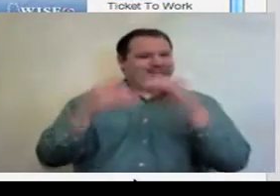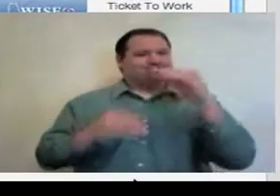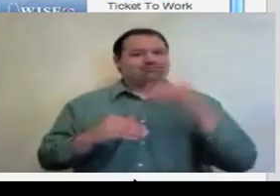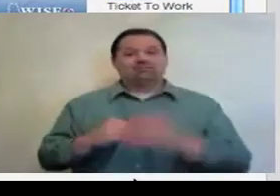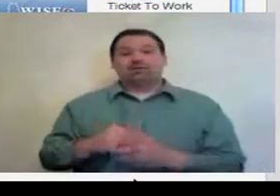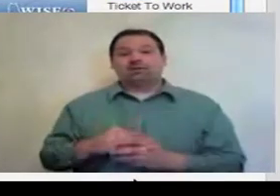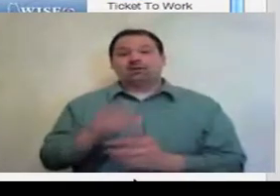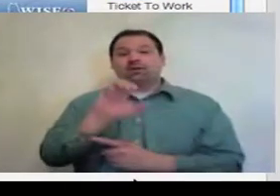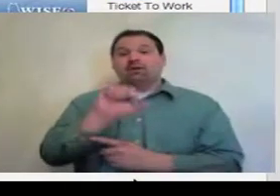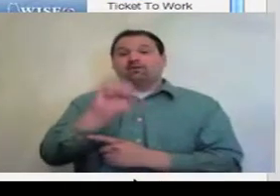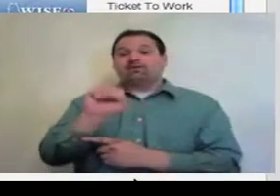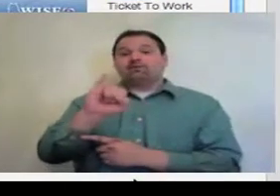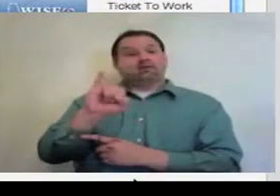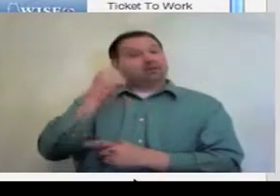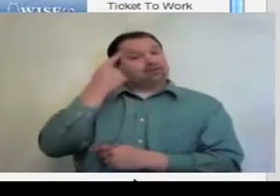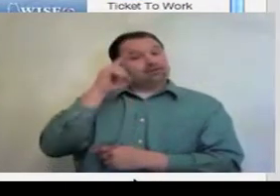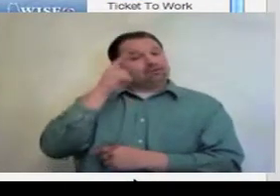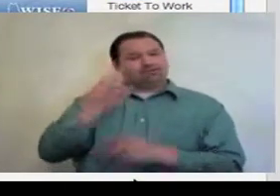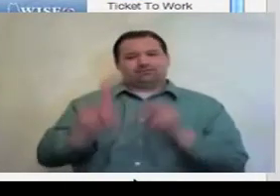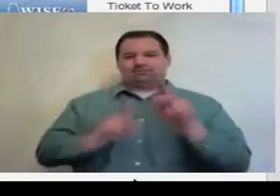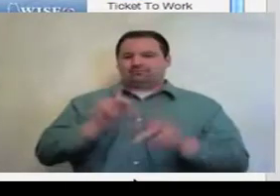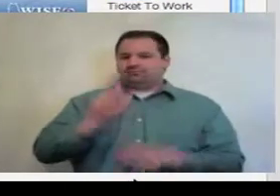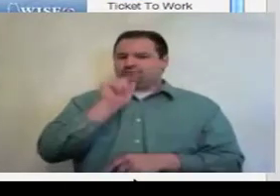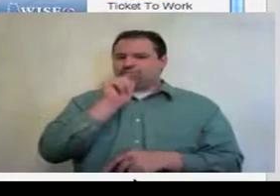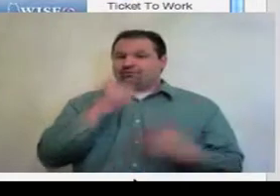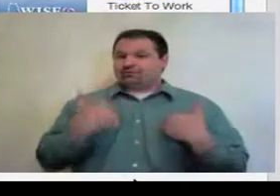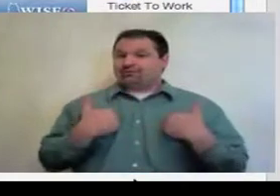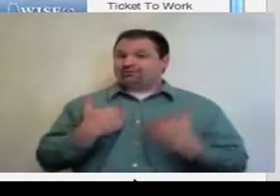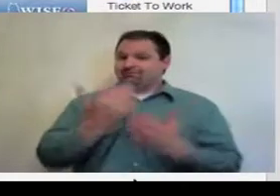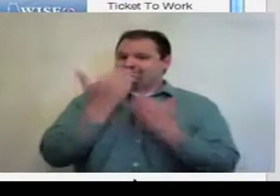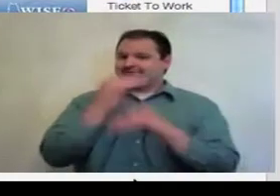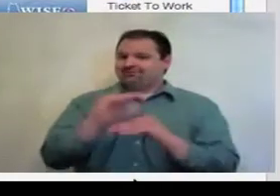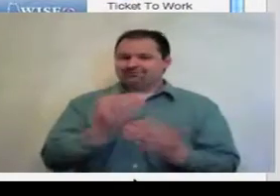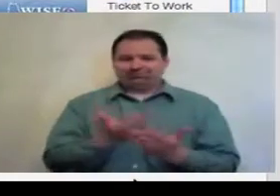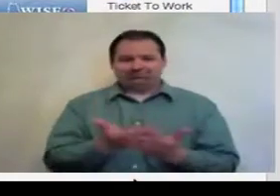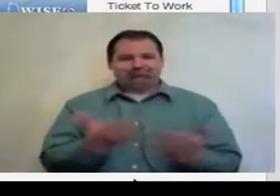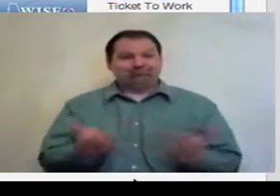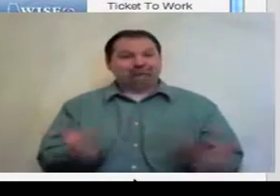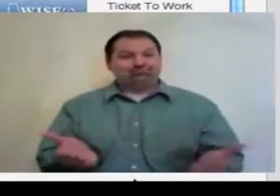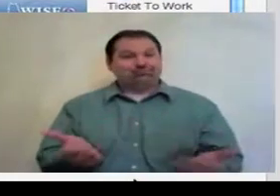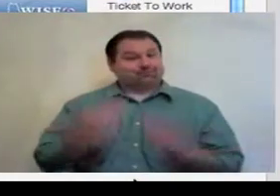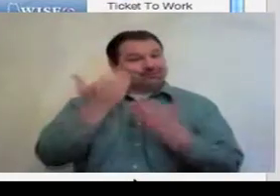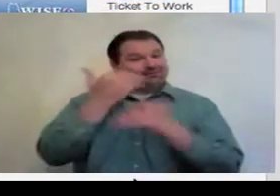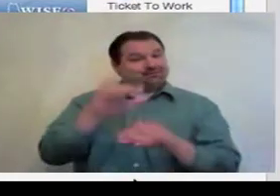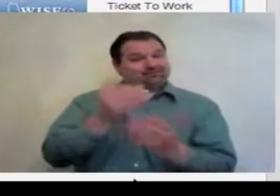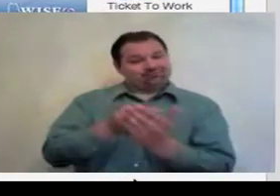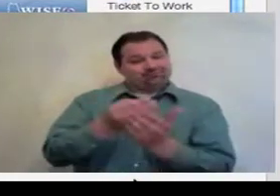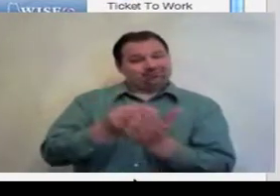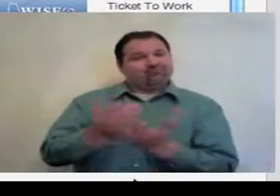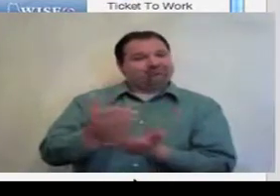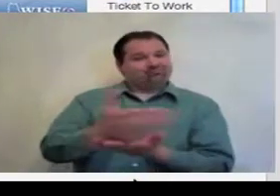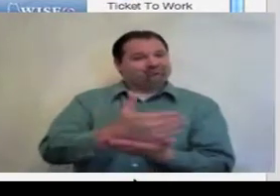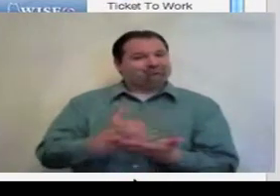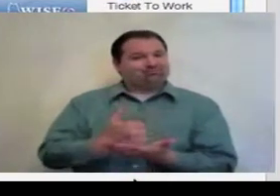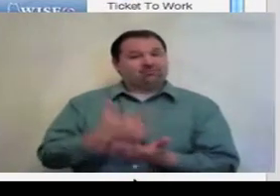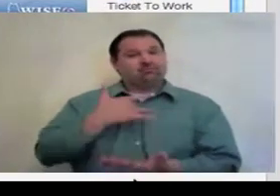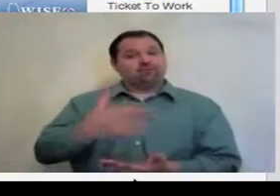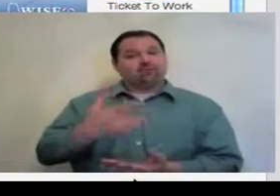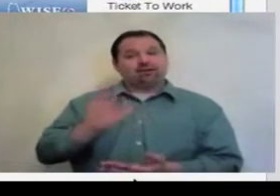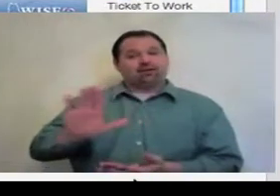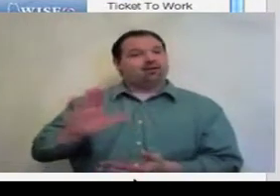status. SSI is the Supplemental Security Income Program, and that is for people with limited resources and limited